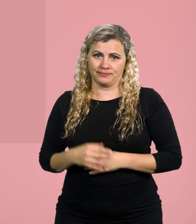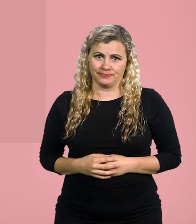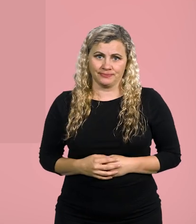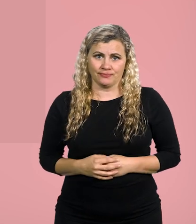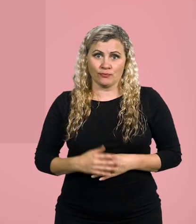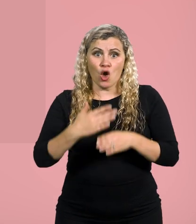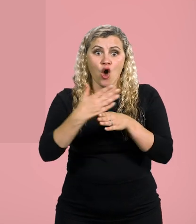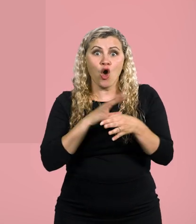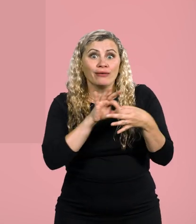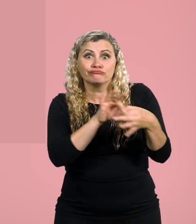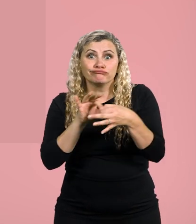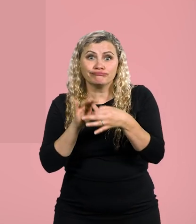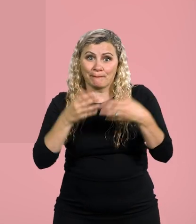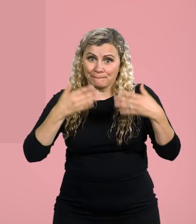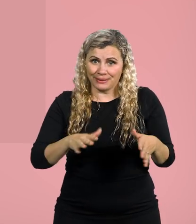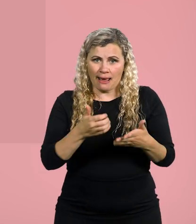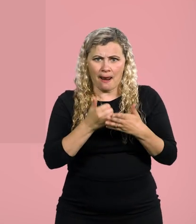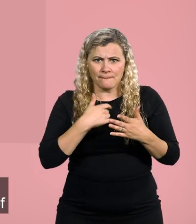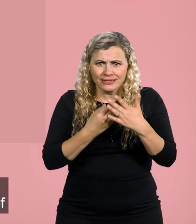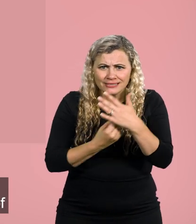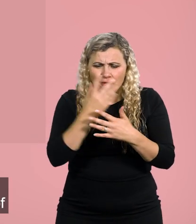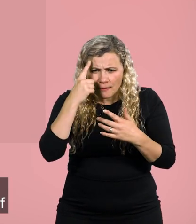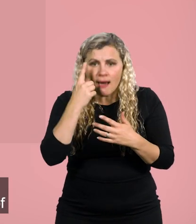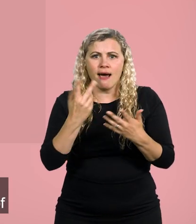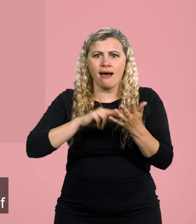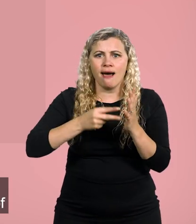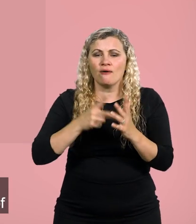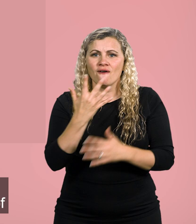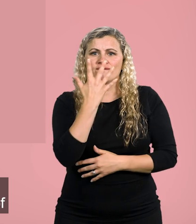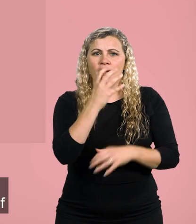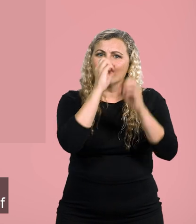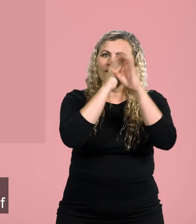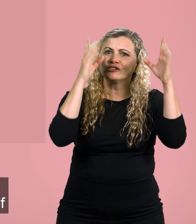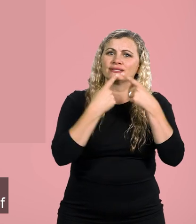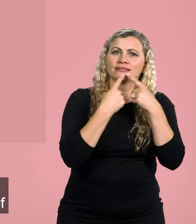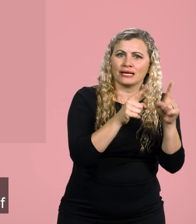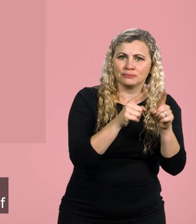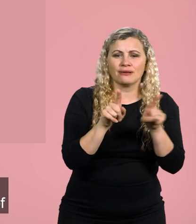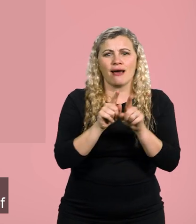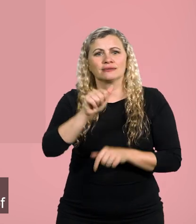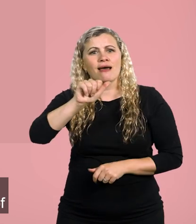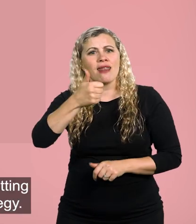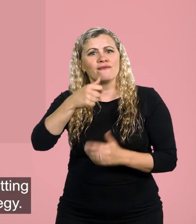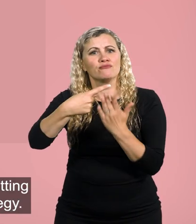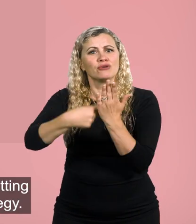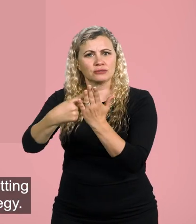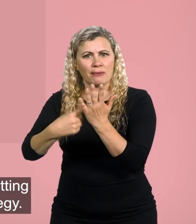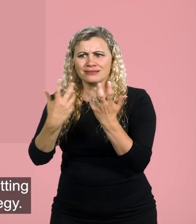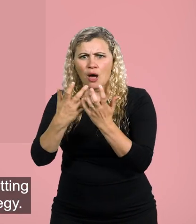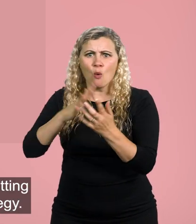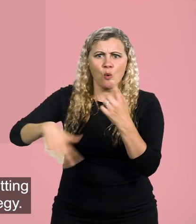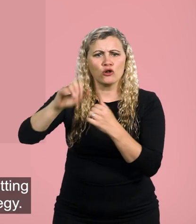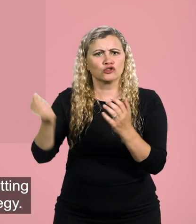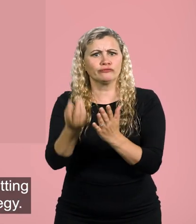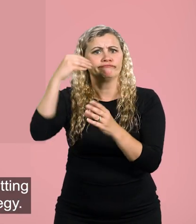to our National Partnership board this early engagement work has informed the development of five